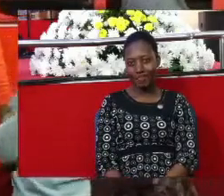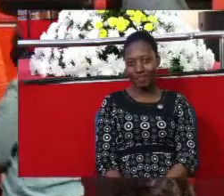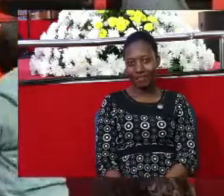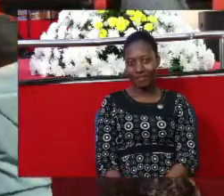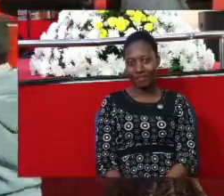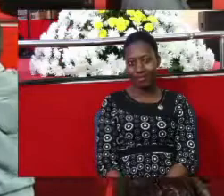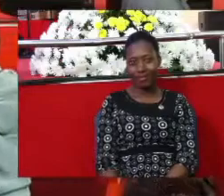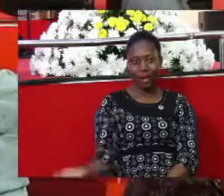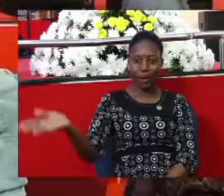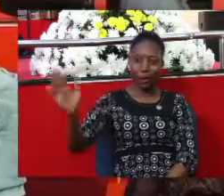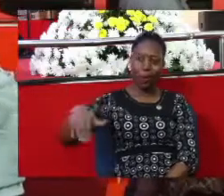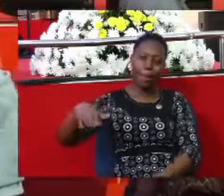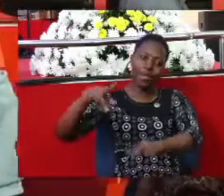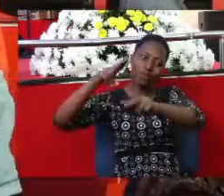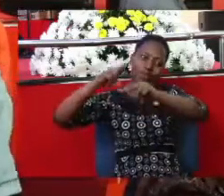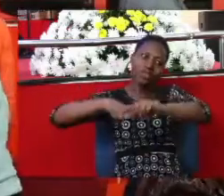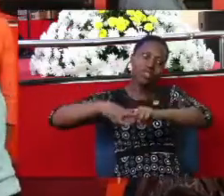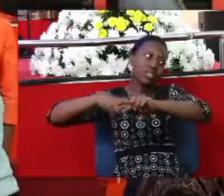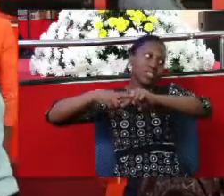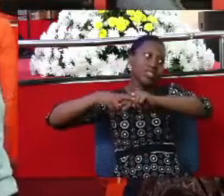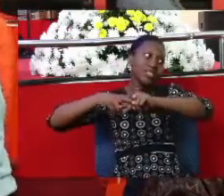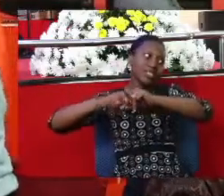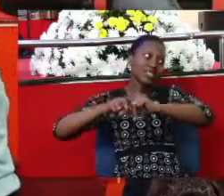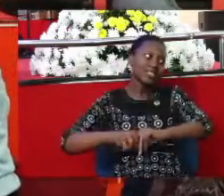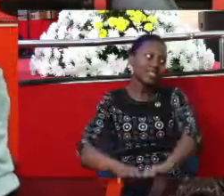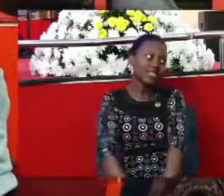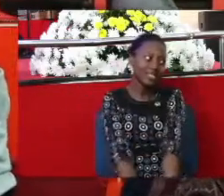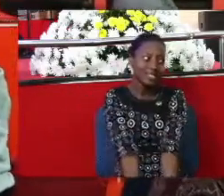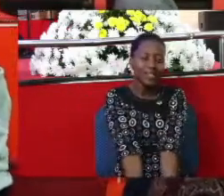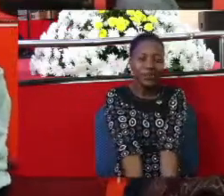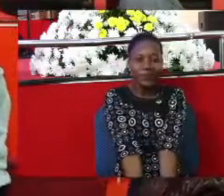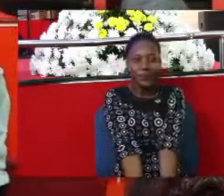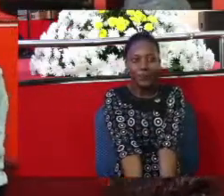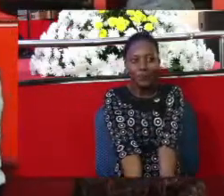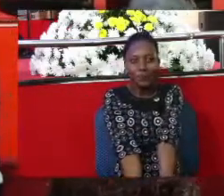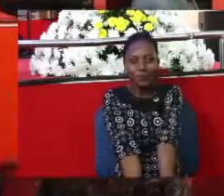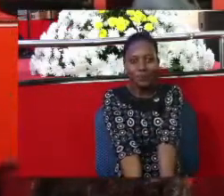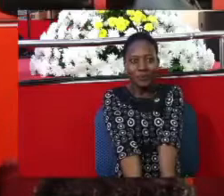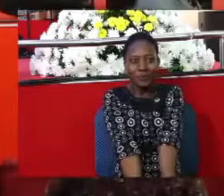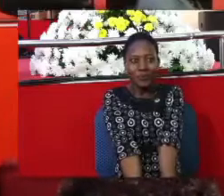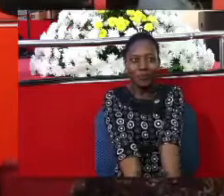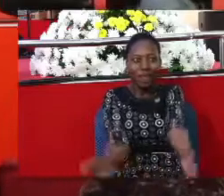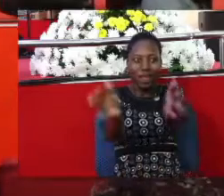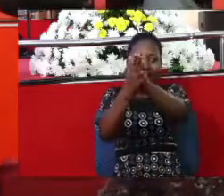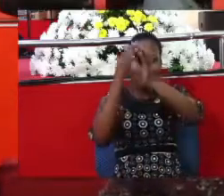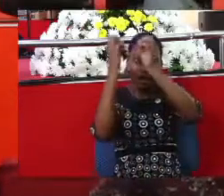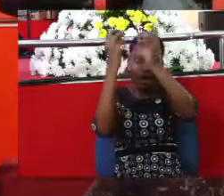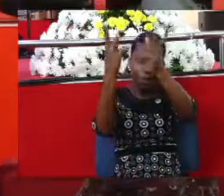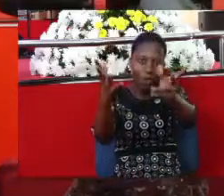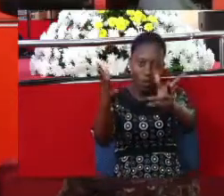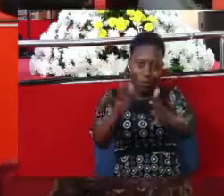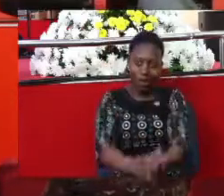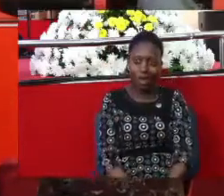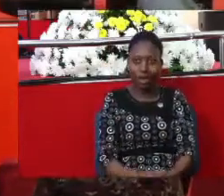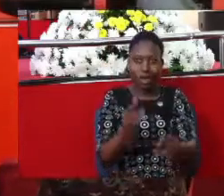our seat. Those are more than five. Did you get them? You are my witness. Hallelujah. Blessed be the